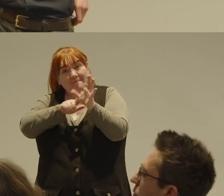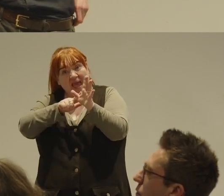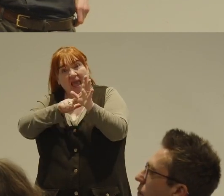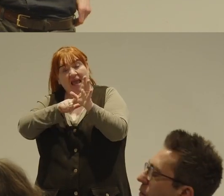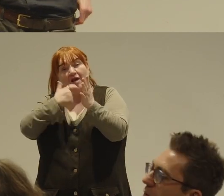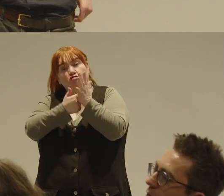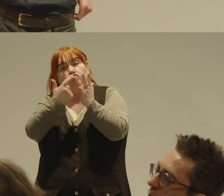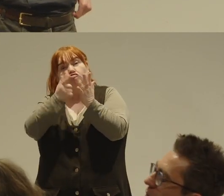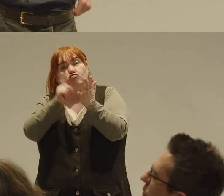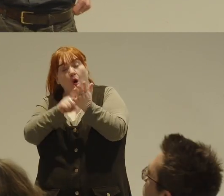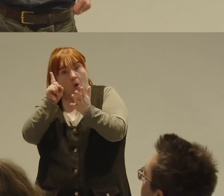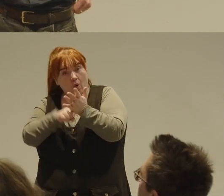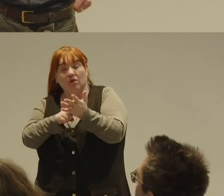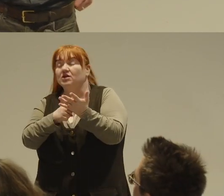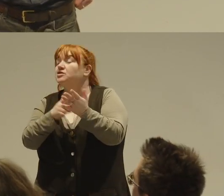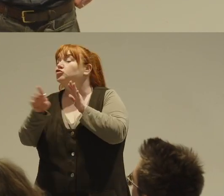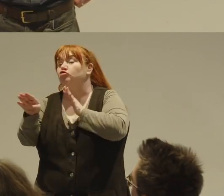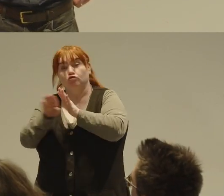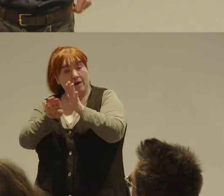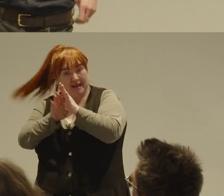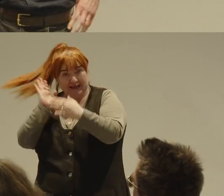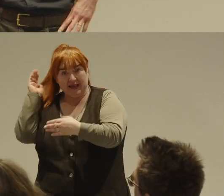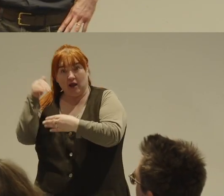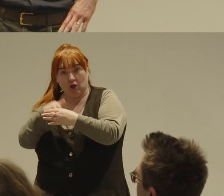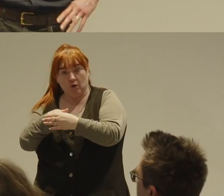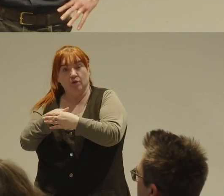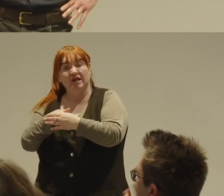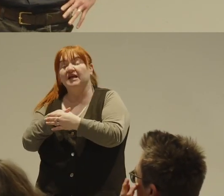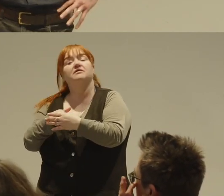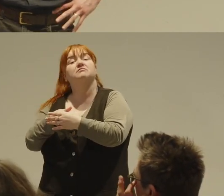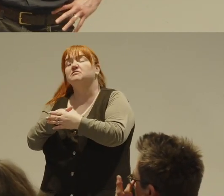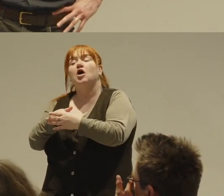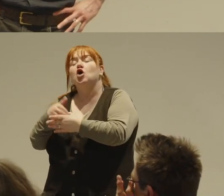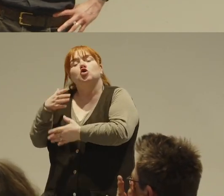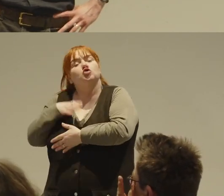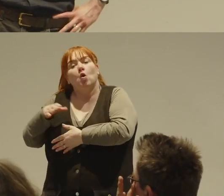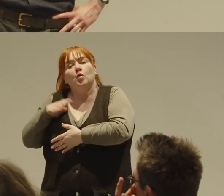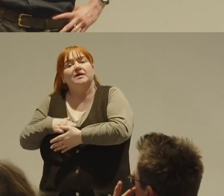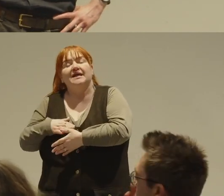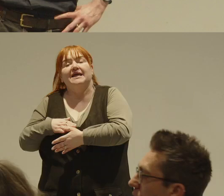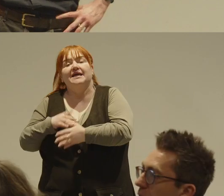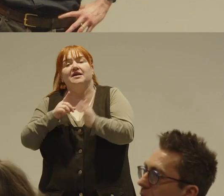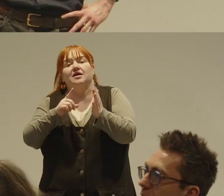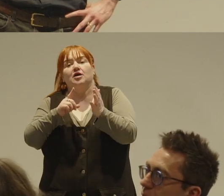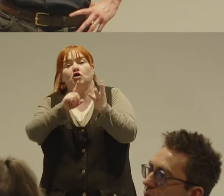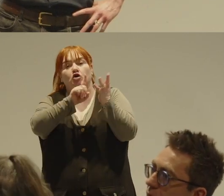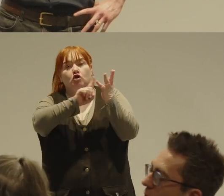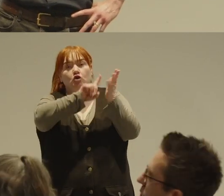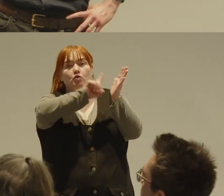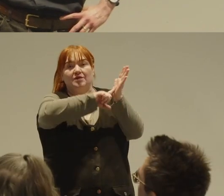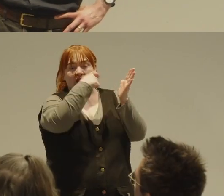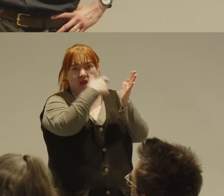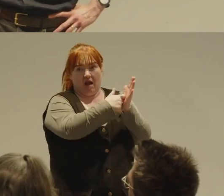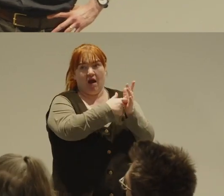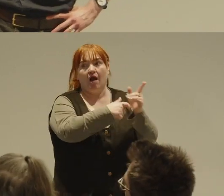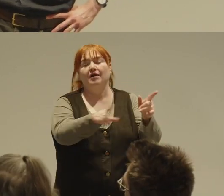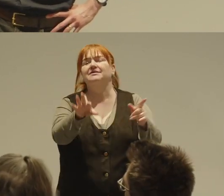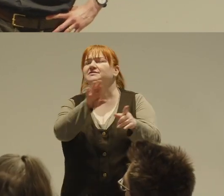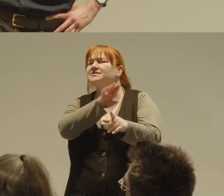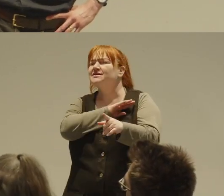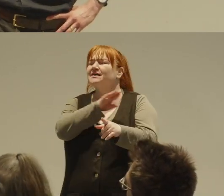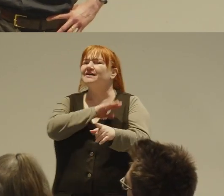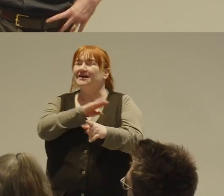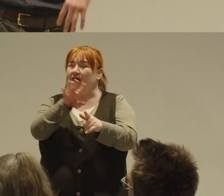for a training bursary? Even for a training bursary. Training bursary is not a term that Access to Work use, and I would say very strongly, because they don't